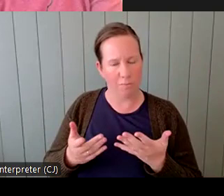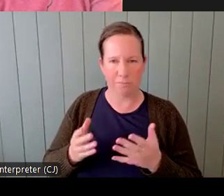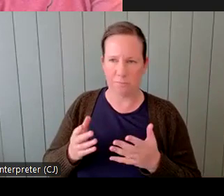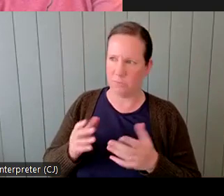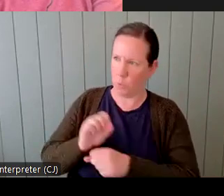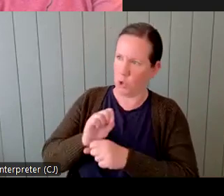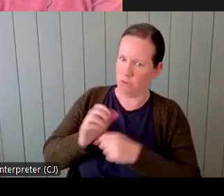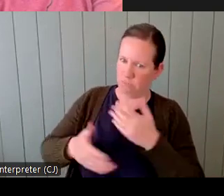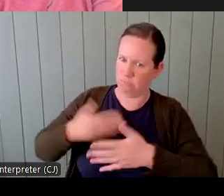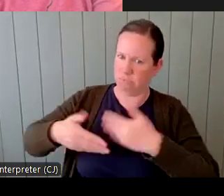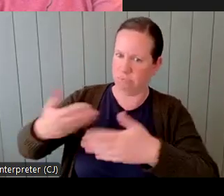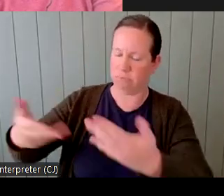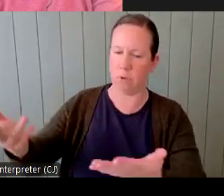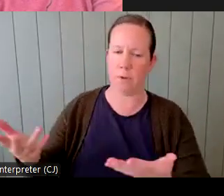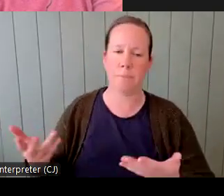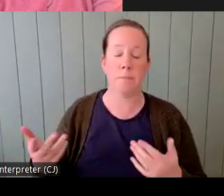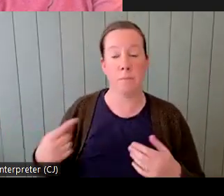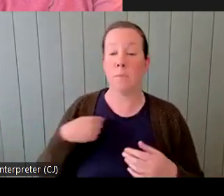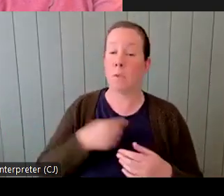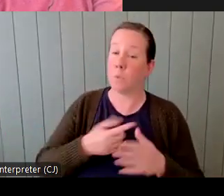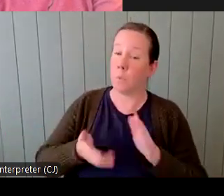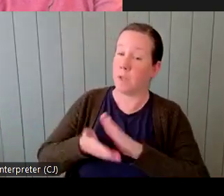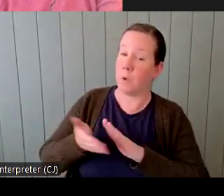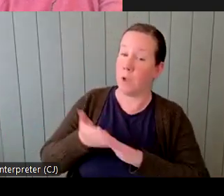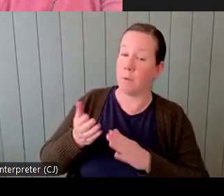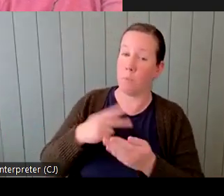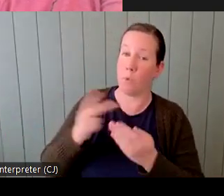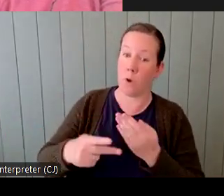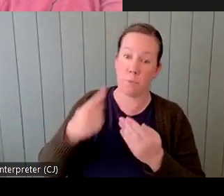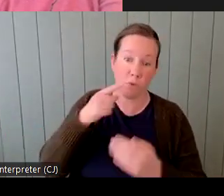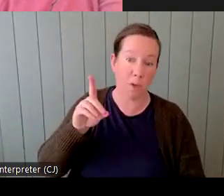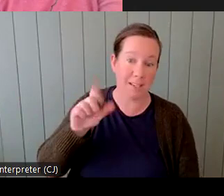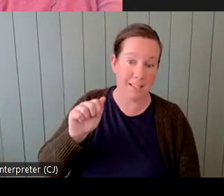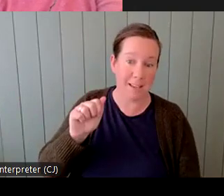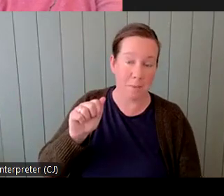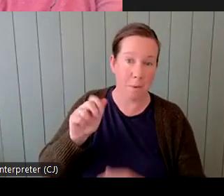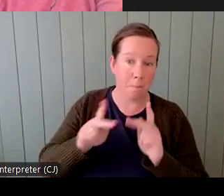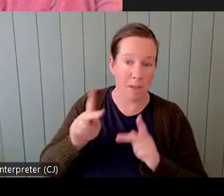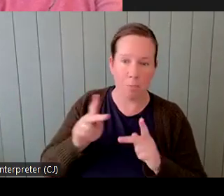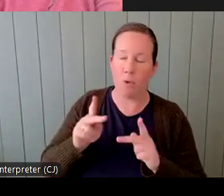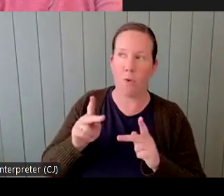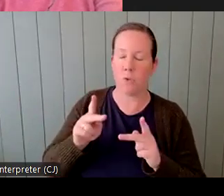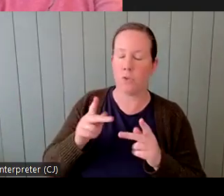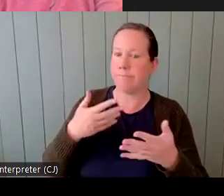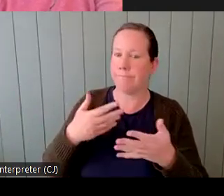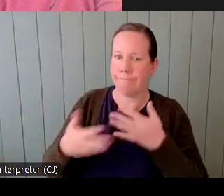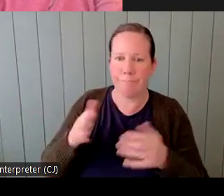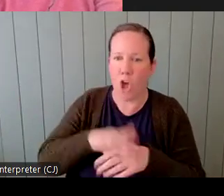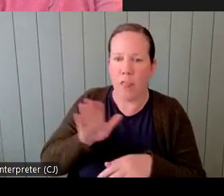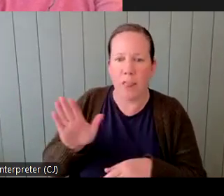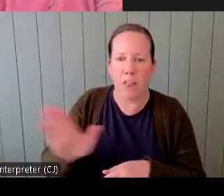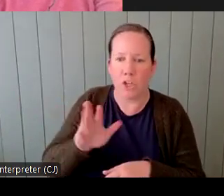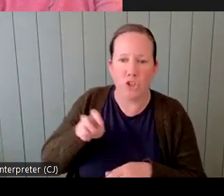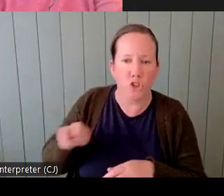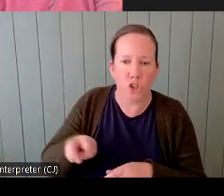different programs for disabled folks on their entrepreneurial journey, whether it's a very early stage, whether it's at